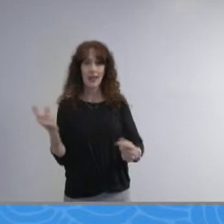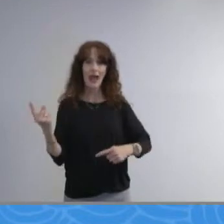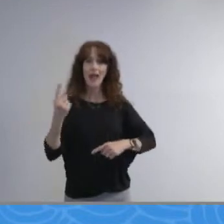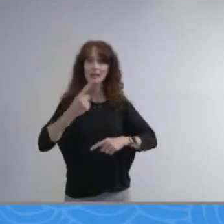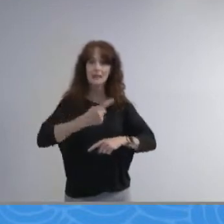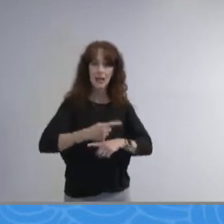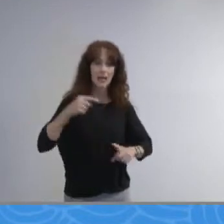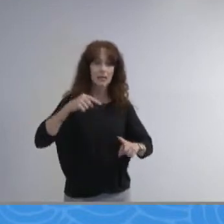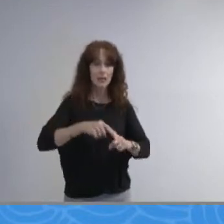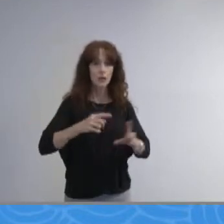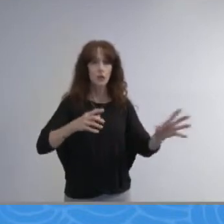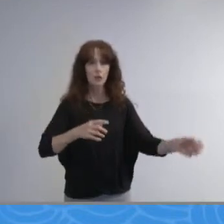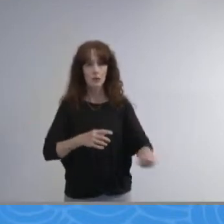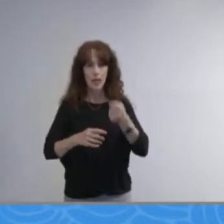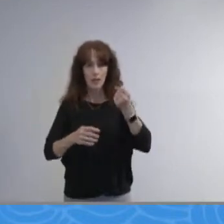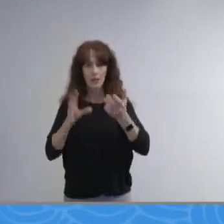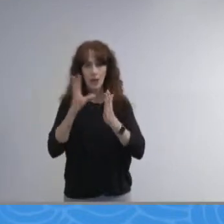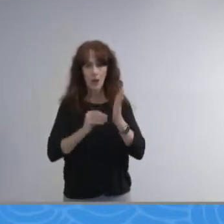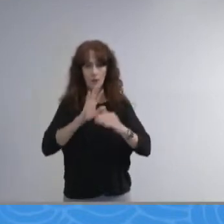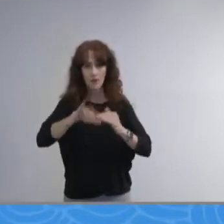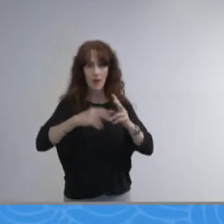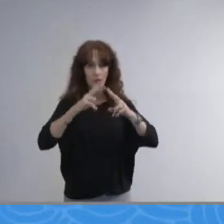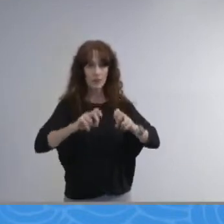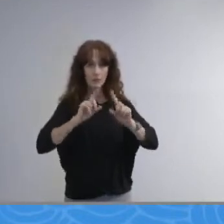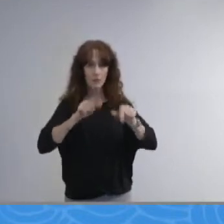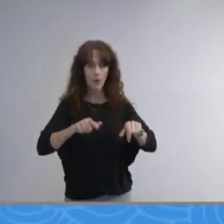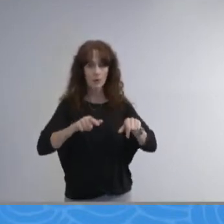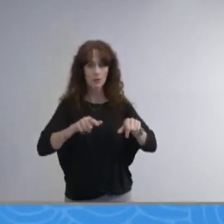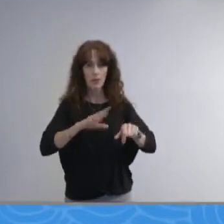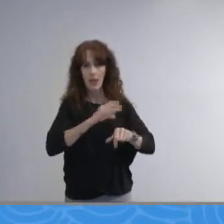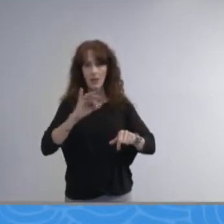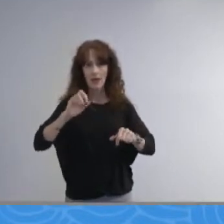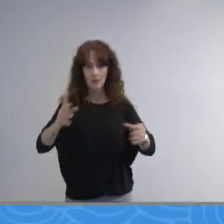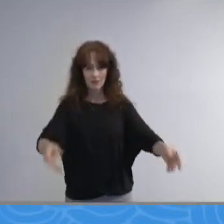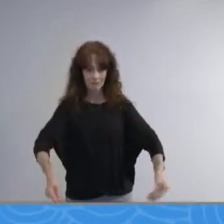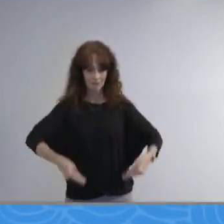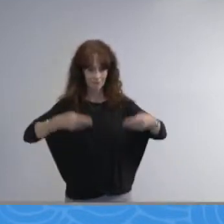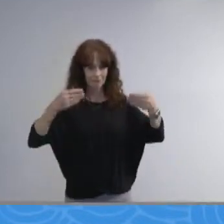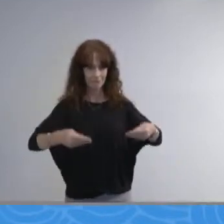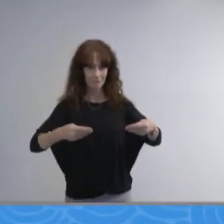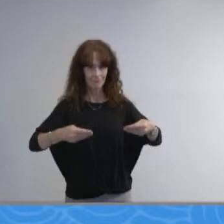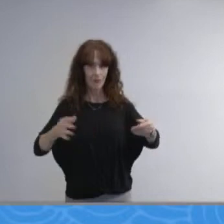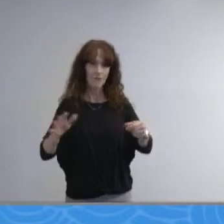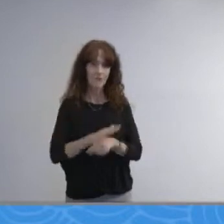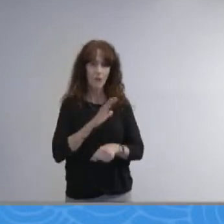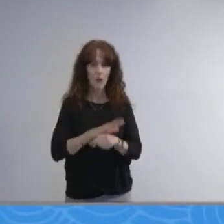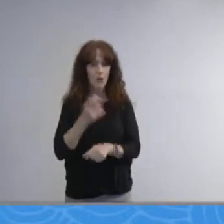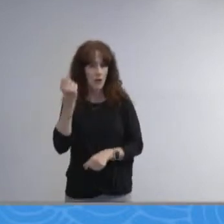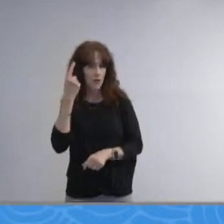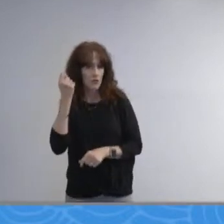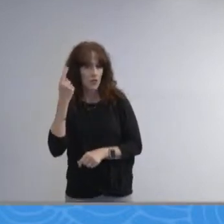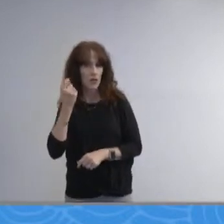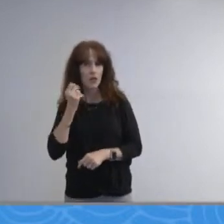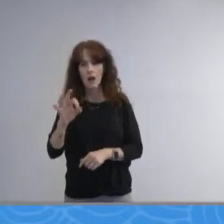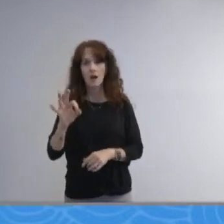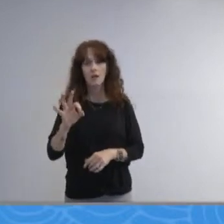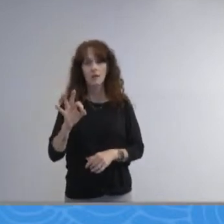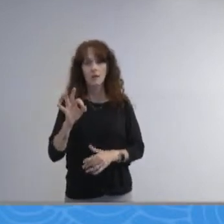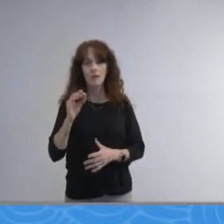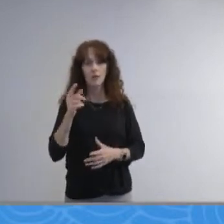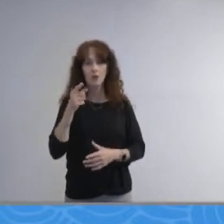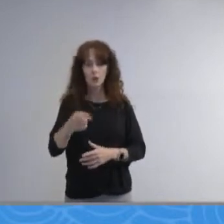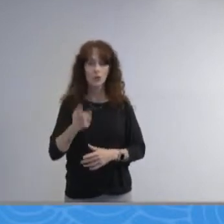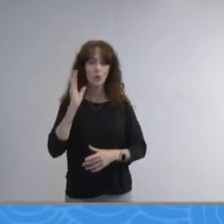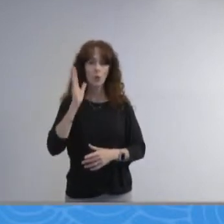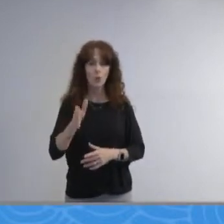day until you obtain copies of all the assessment reports and your IEP so that you have a complete understanding of what you